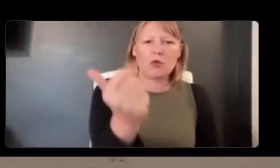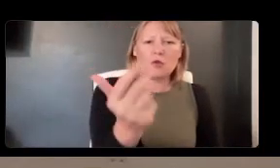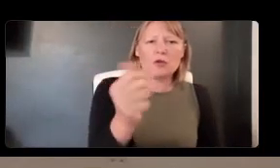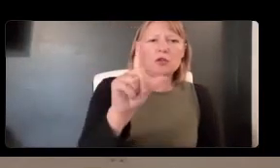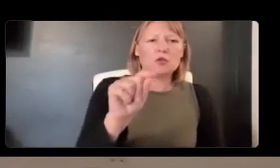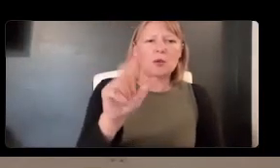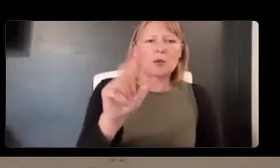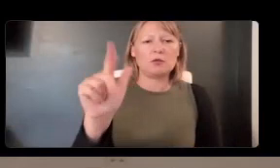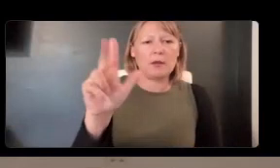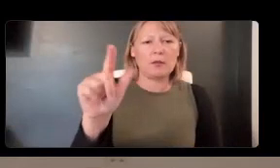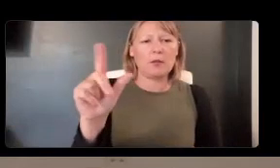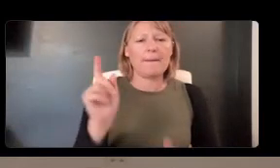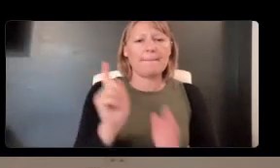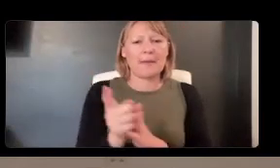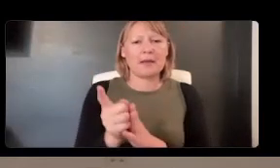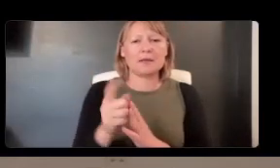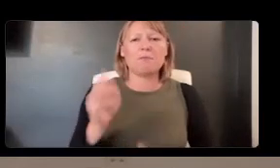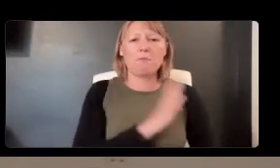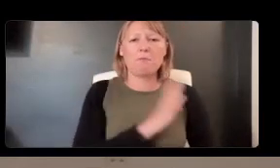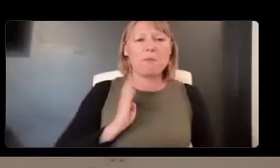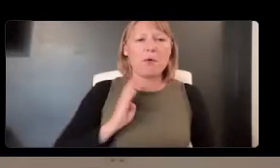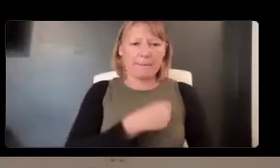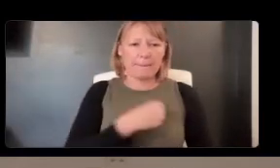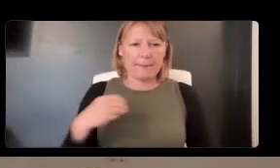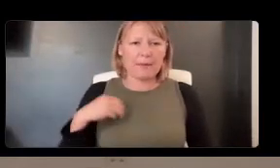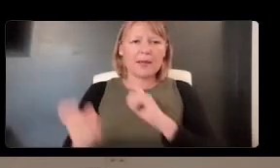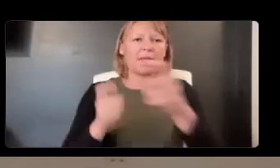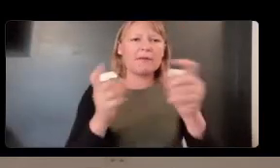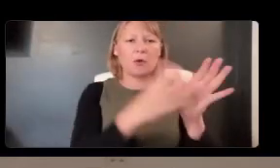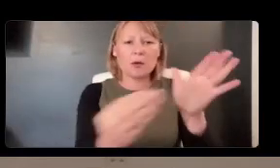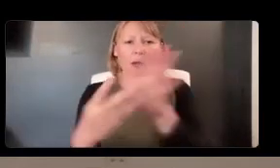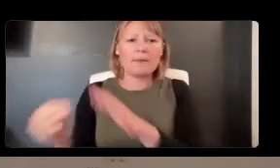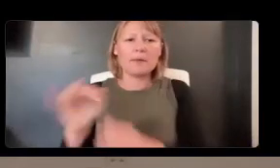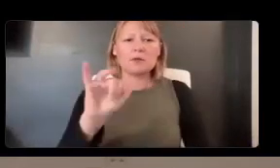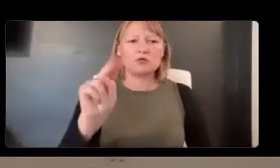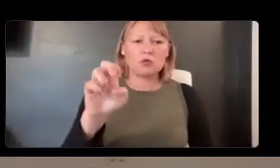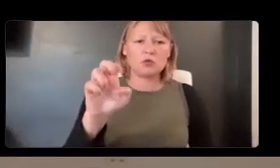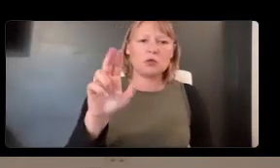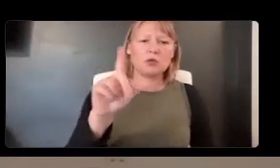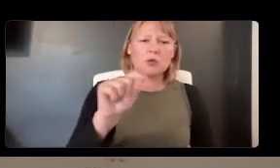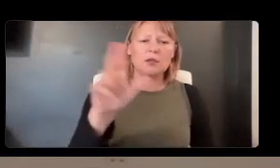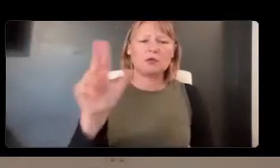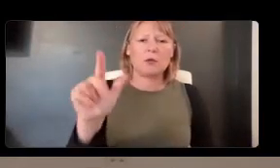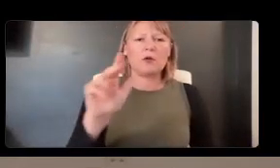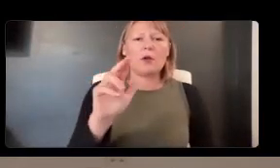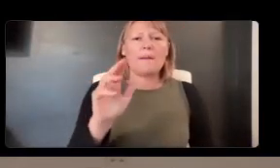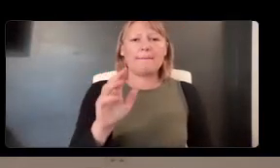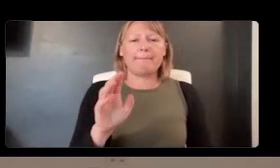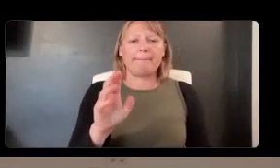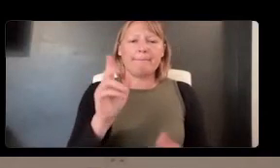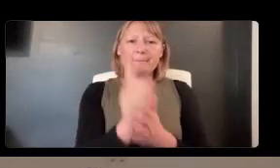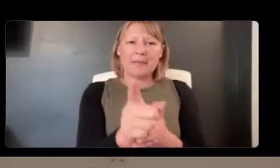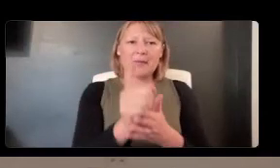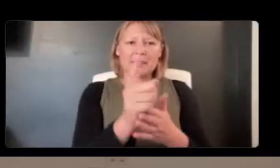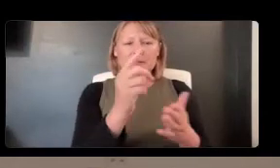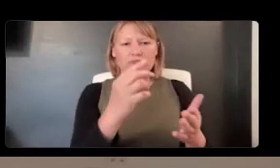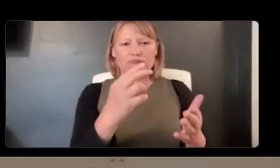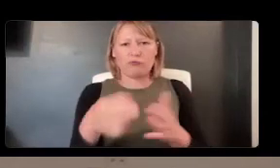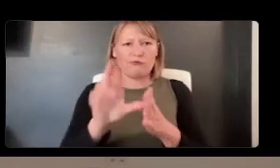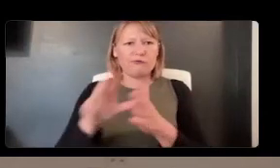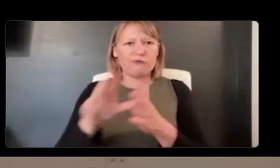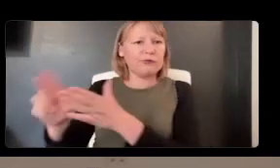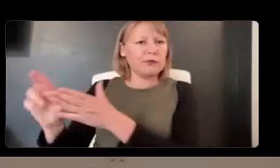meeting minutes. Board members, you've all received a copy of the June 2023 meeting minutes for your review. Are there any questions or